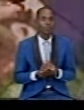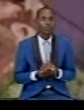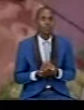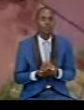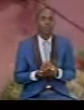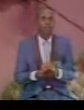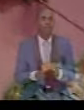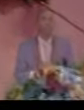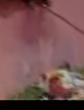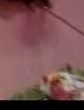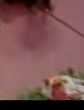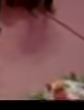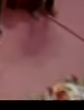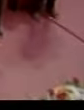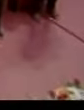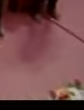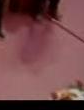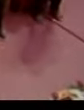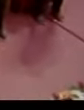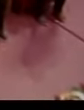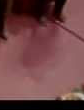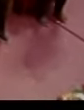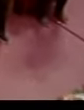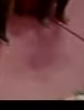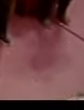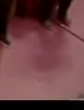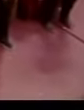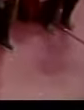For all the Lord has spoken to us,